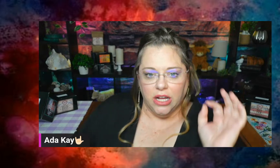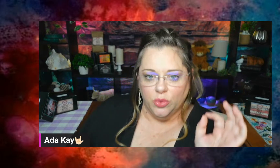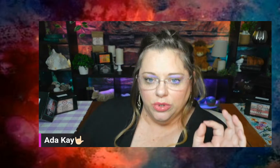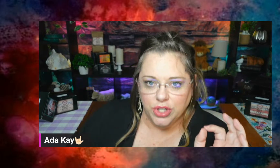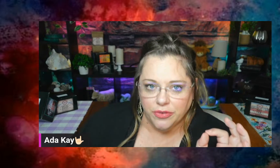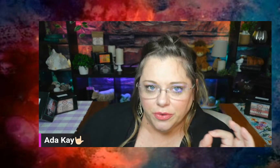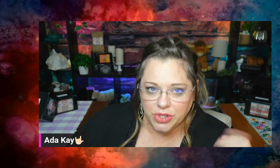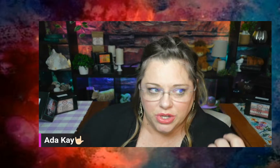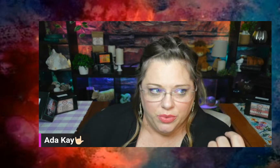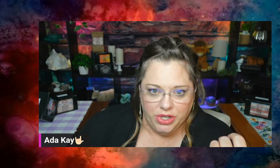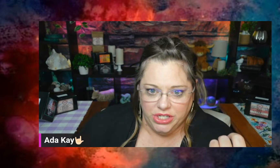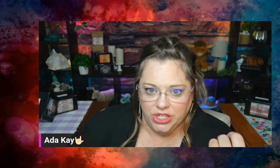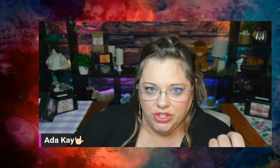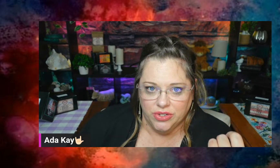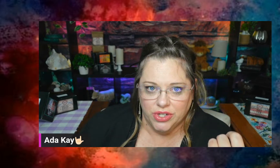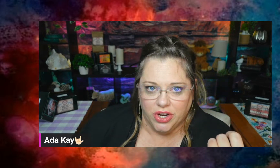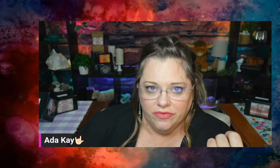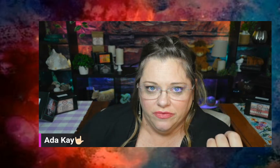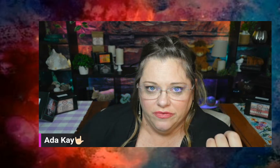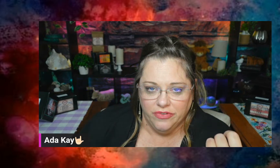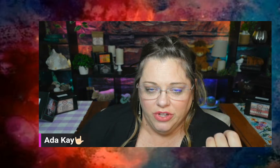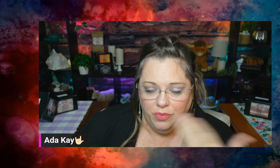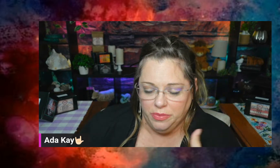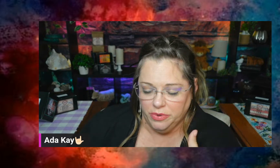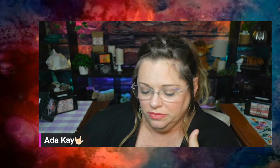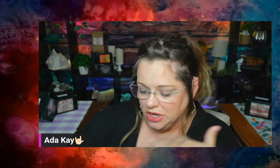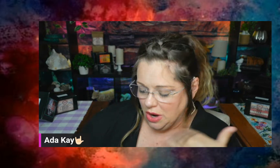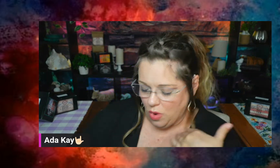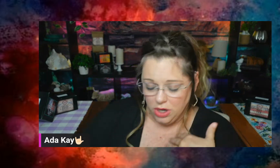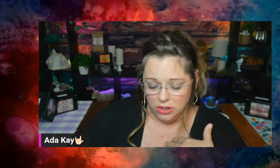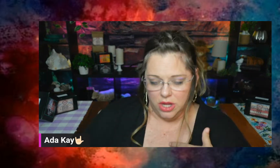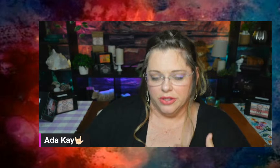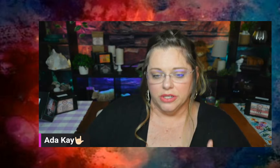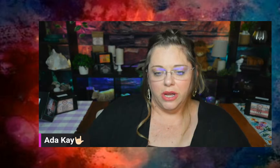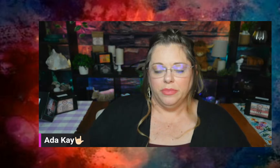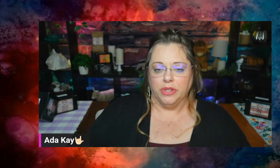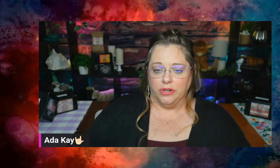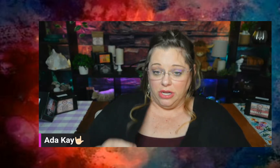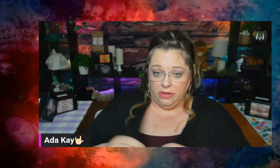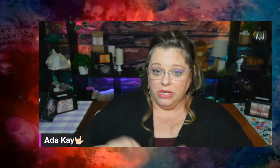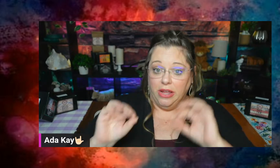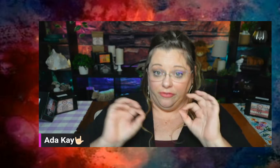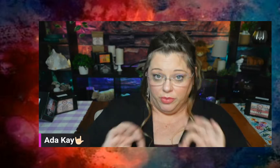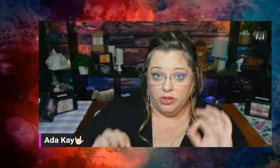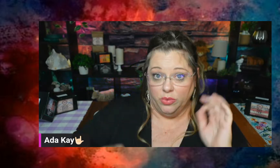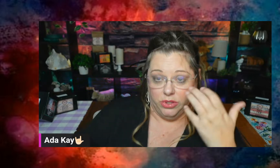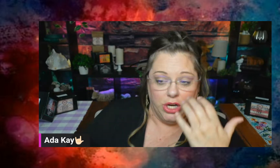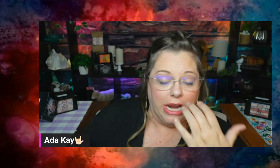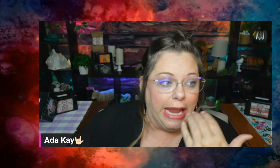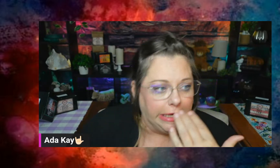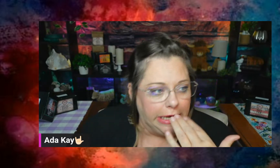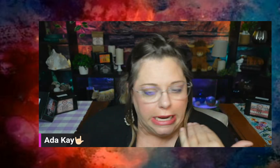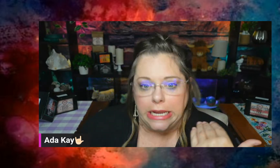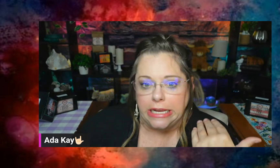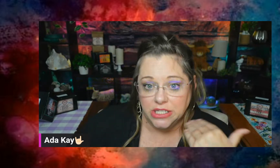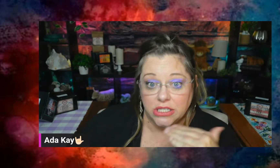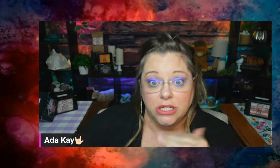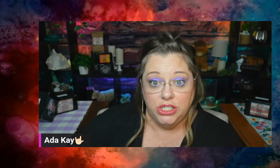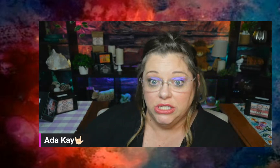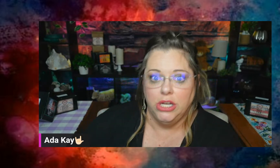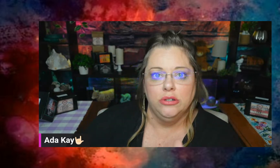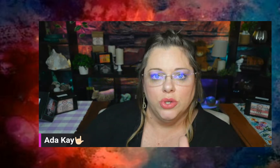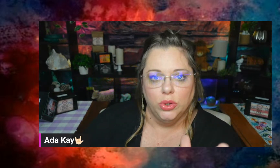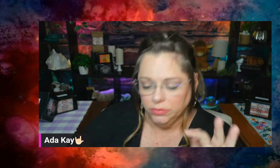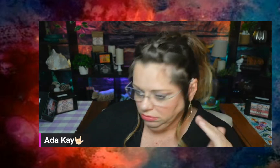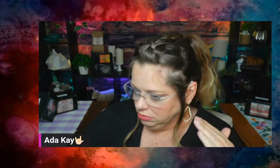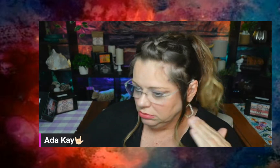I got a wheelchair from this company 10 years ago. Now, people, I walk a lot of the time, but there are times I have to be in a wheelchair. And it's